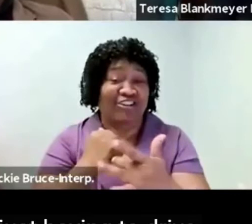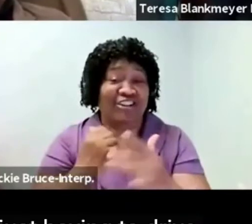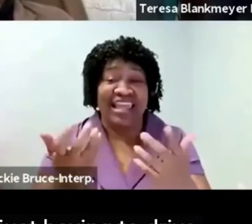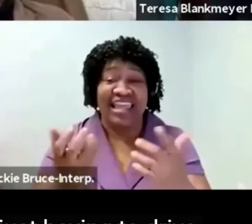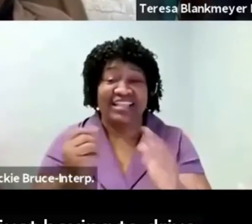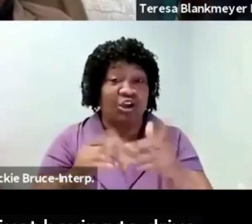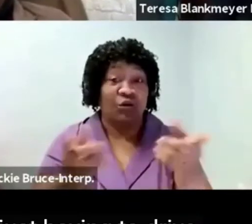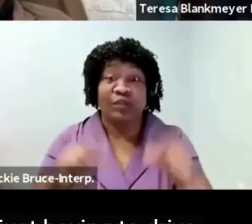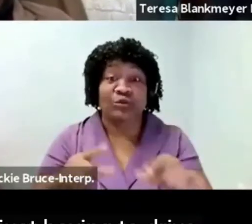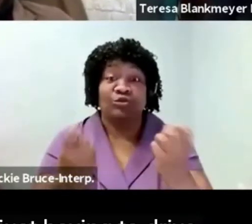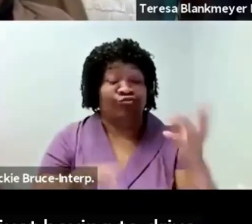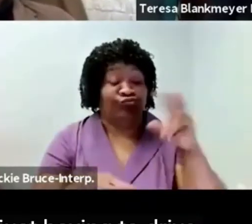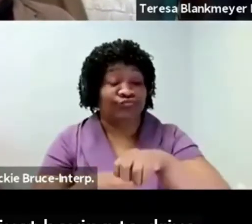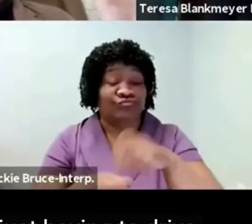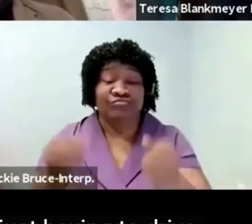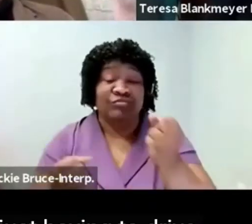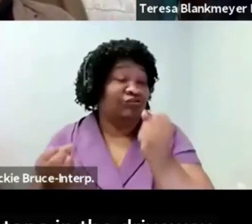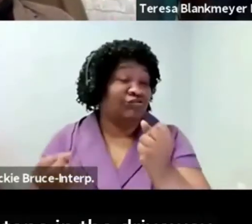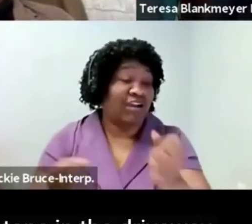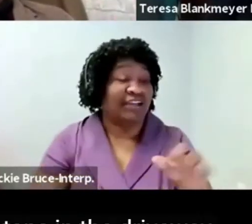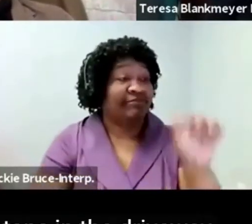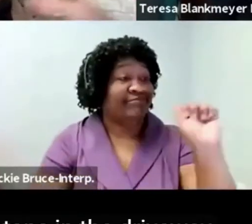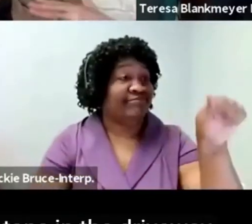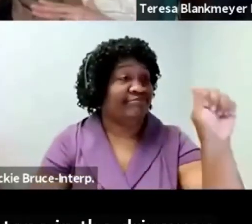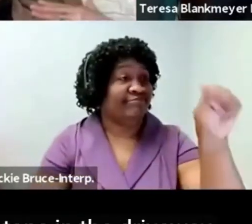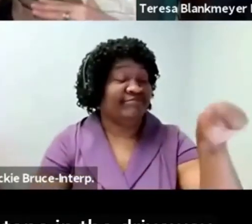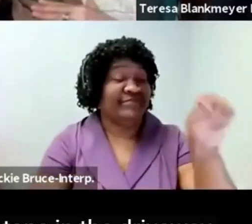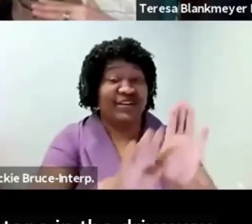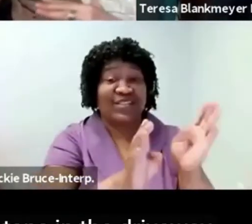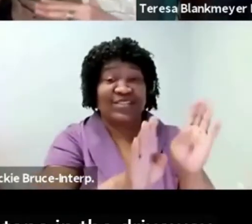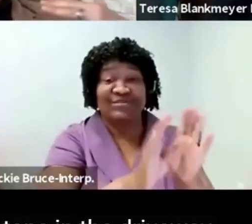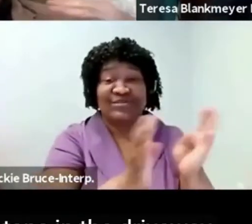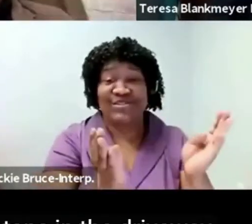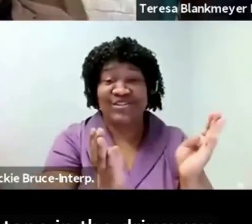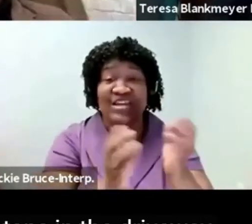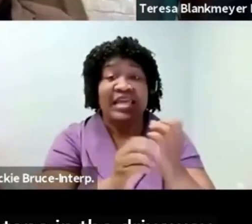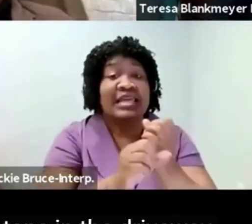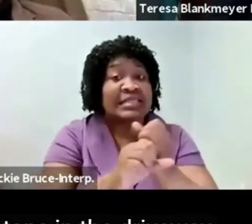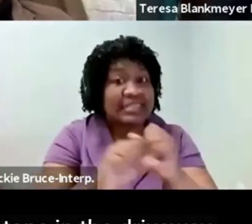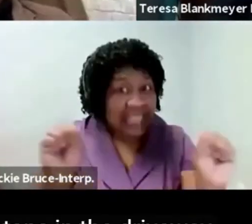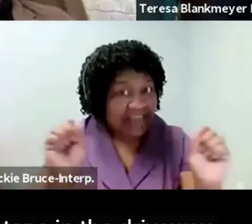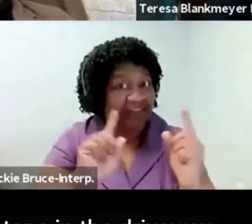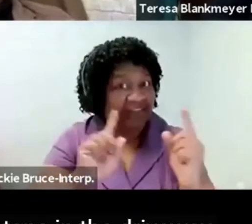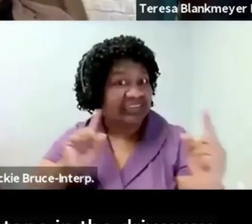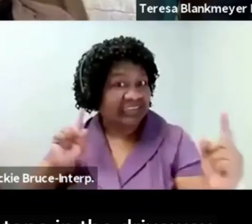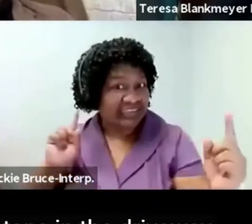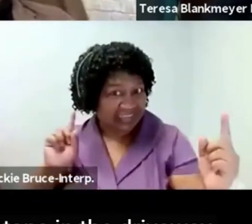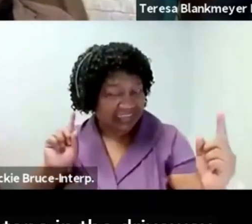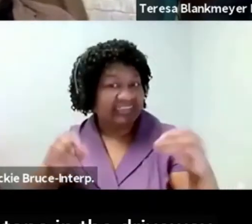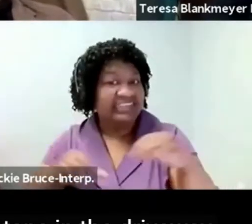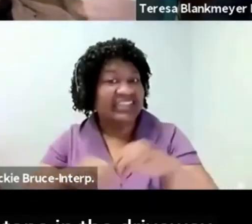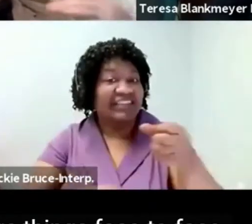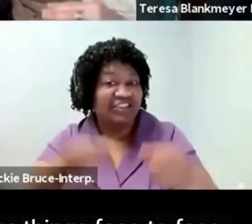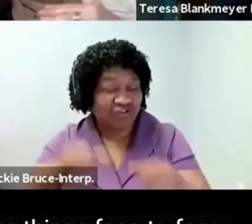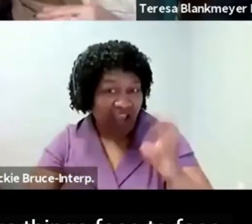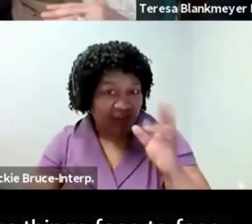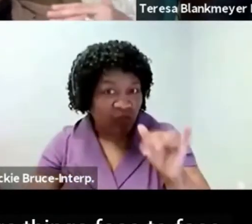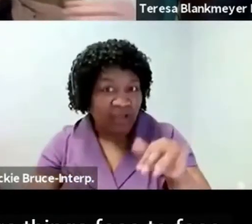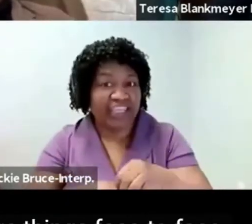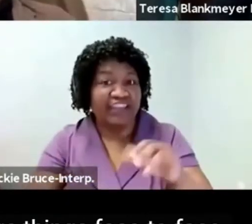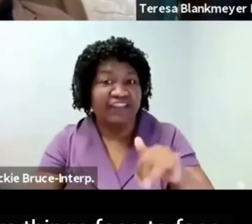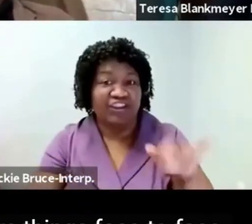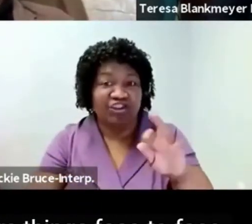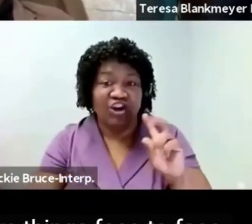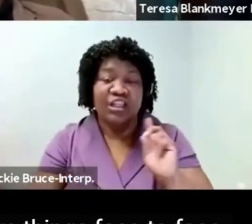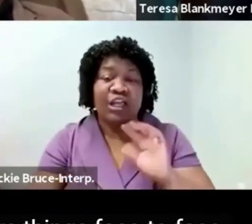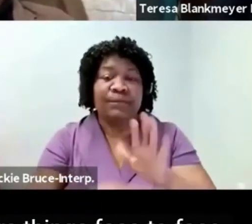were just having to drive and knock on people's door, safely distance in the, in the driveway or the yard, but to be able to just